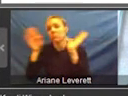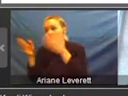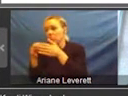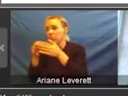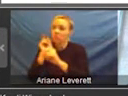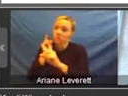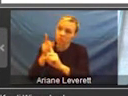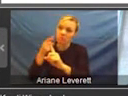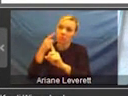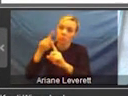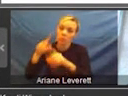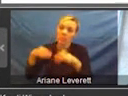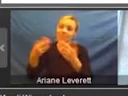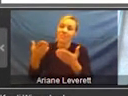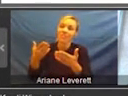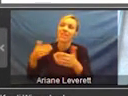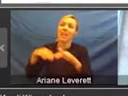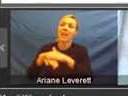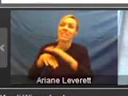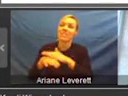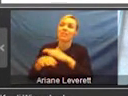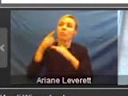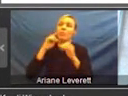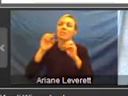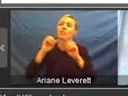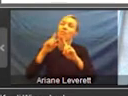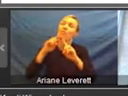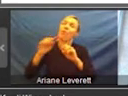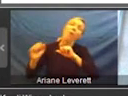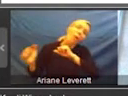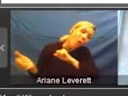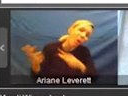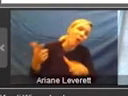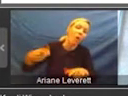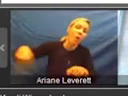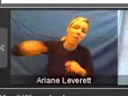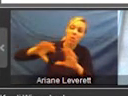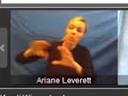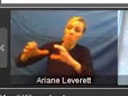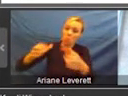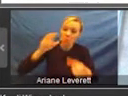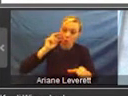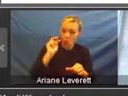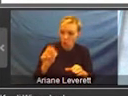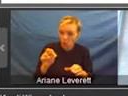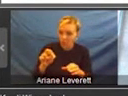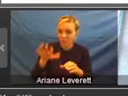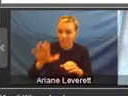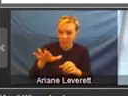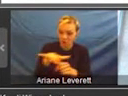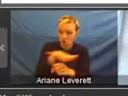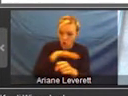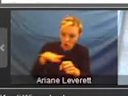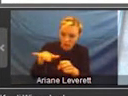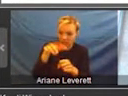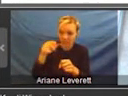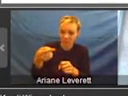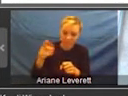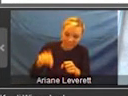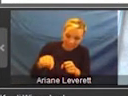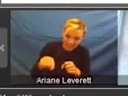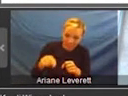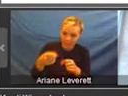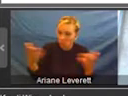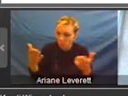access to education for all groups, taking into account their individual context and consequent needs. So the relevance of needs and context,